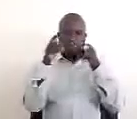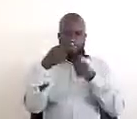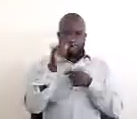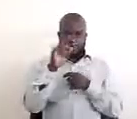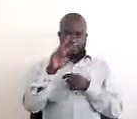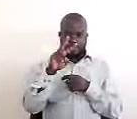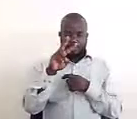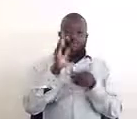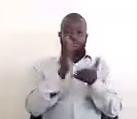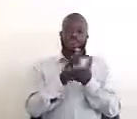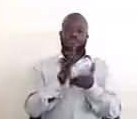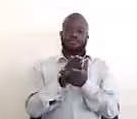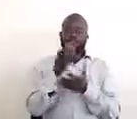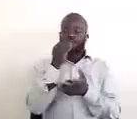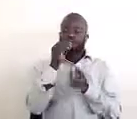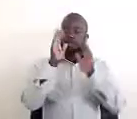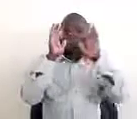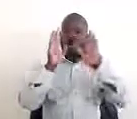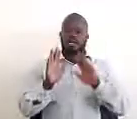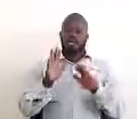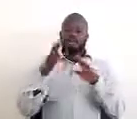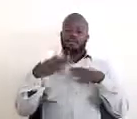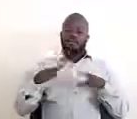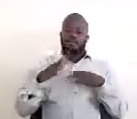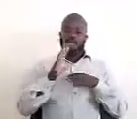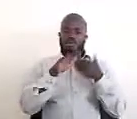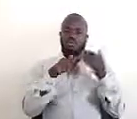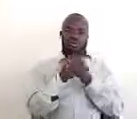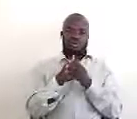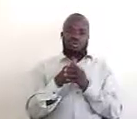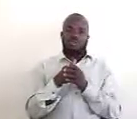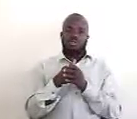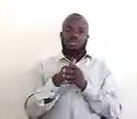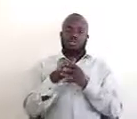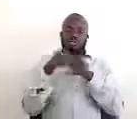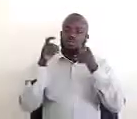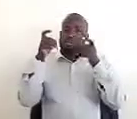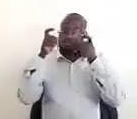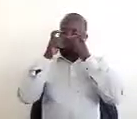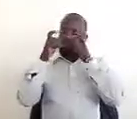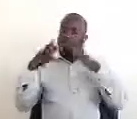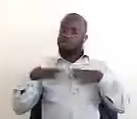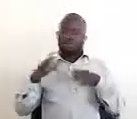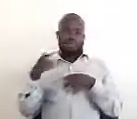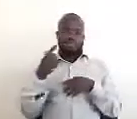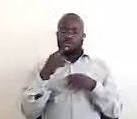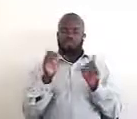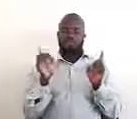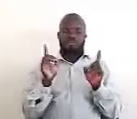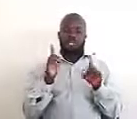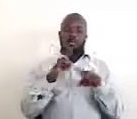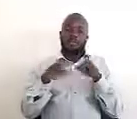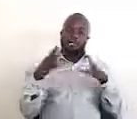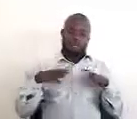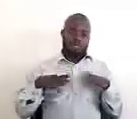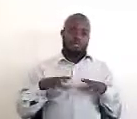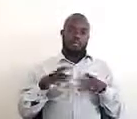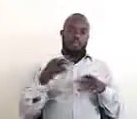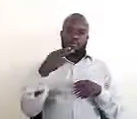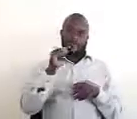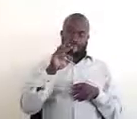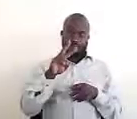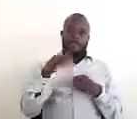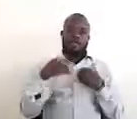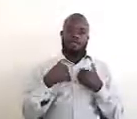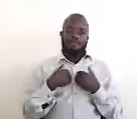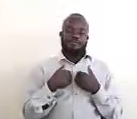HIV. Obviously, nutrition is important for everybody, not just folks living with HIV, but folks